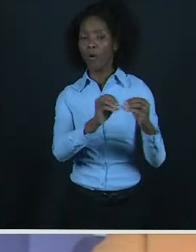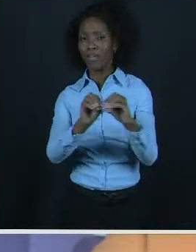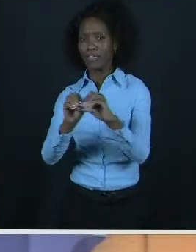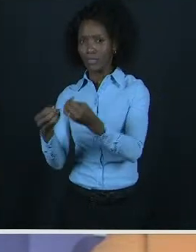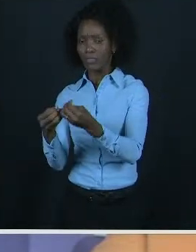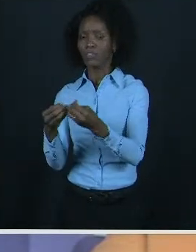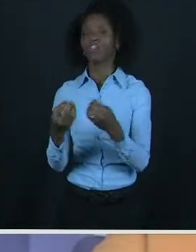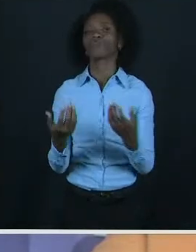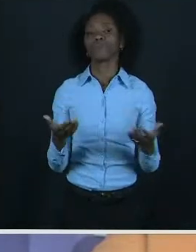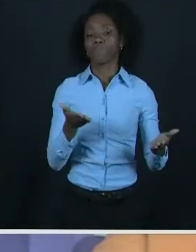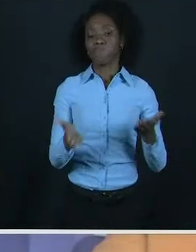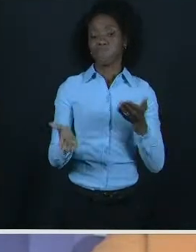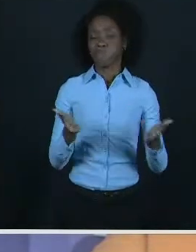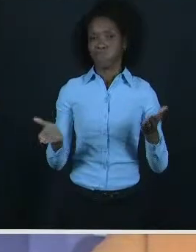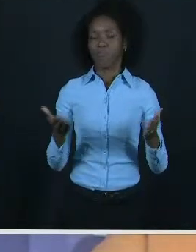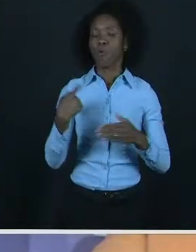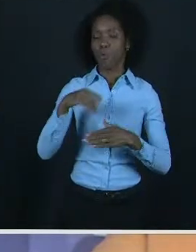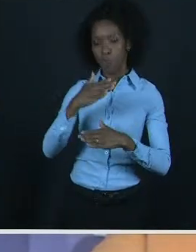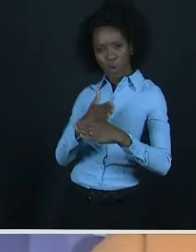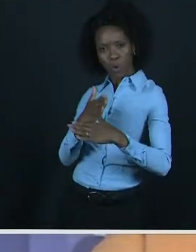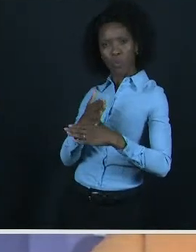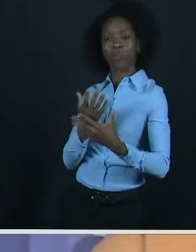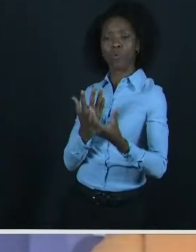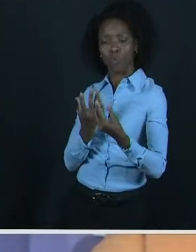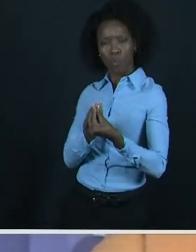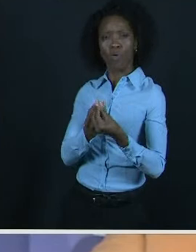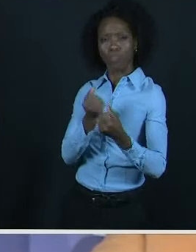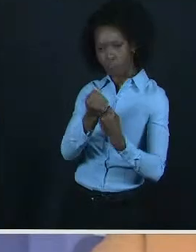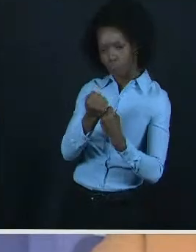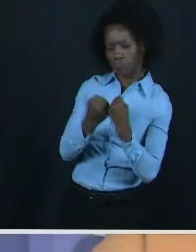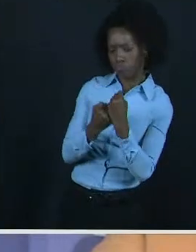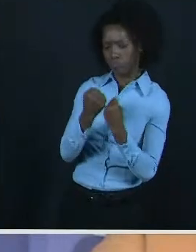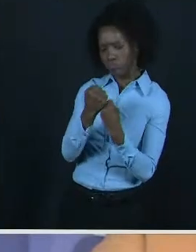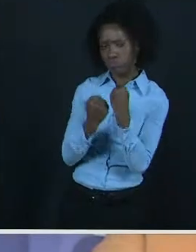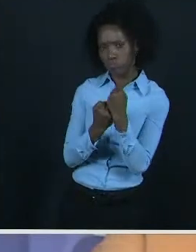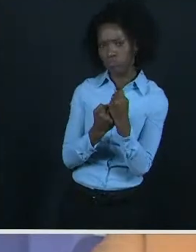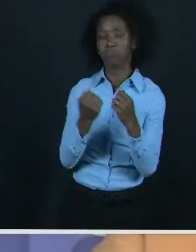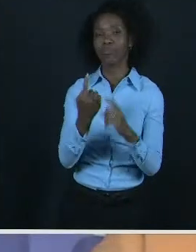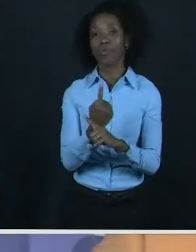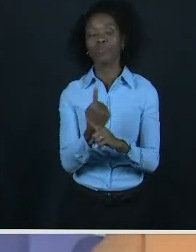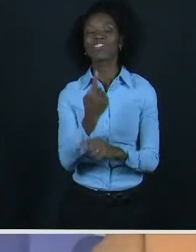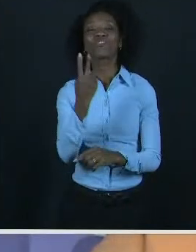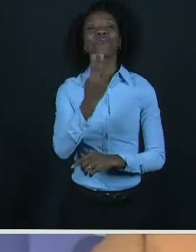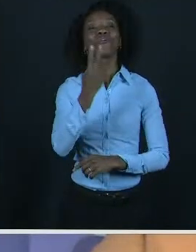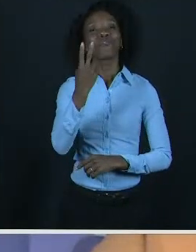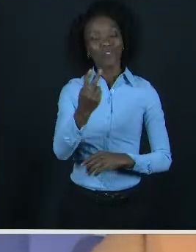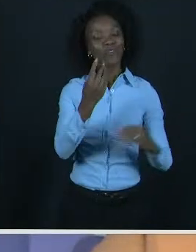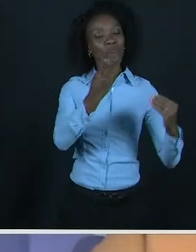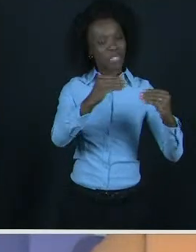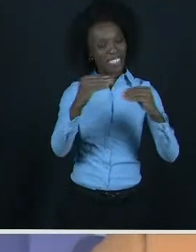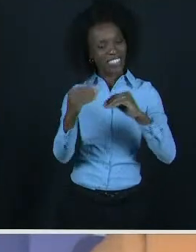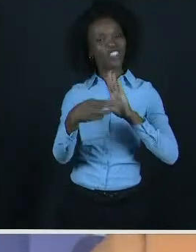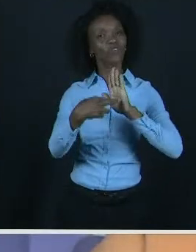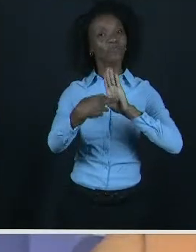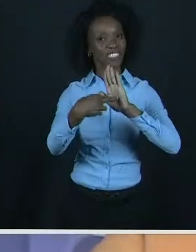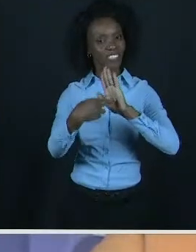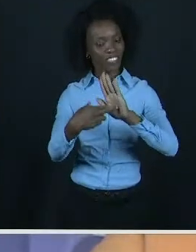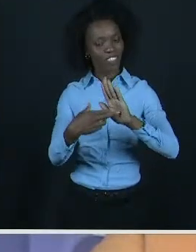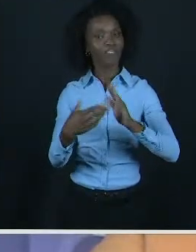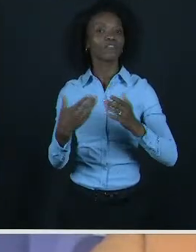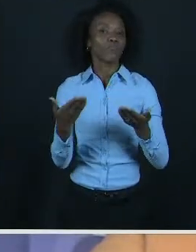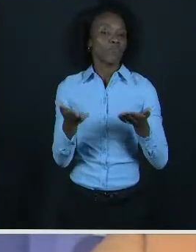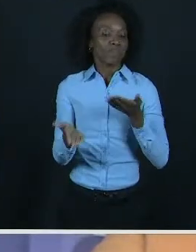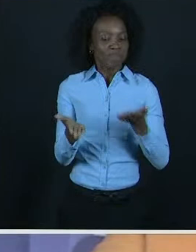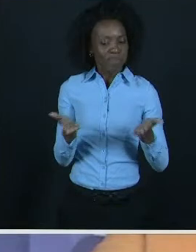organizations that we work with on an ongoing basis, and business representatives who are